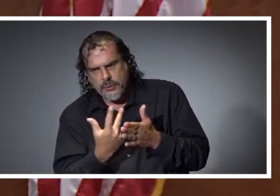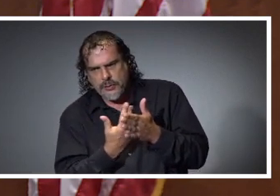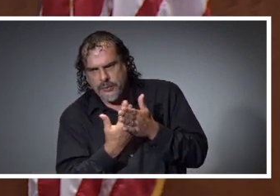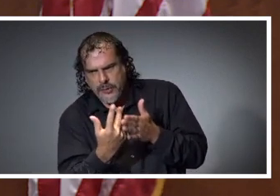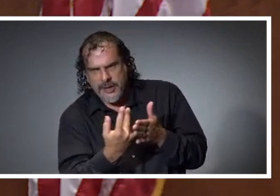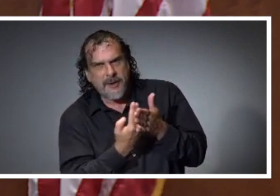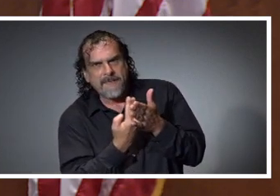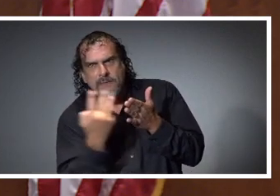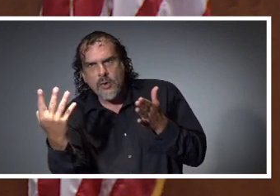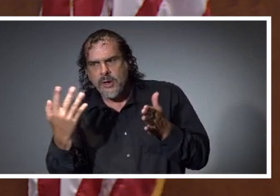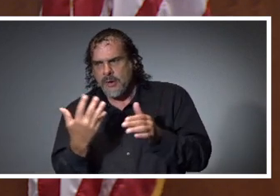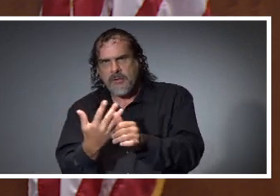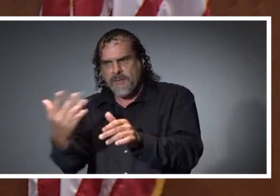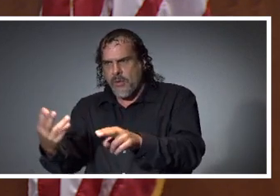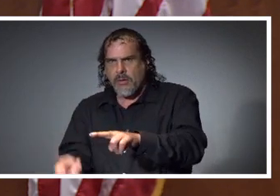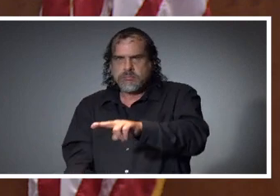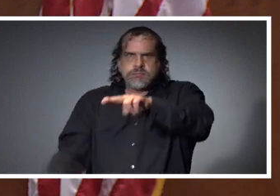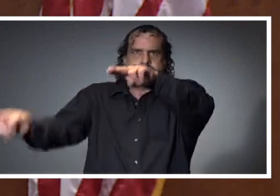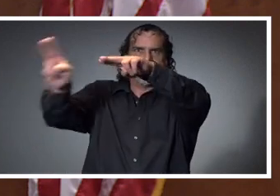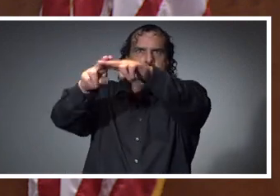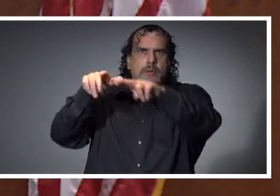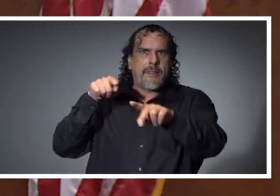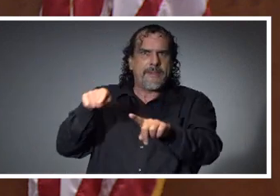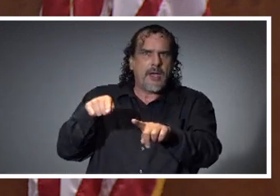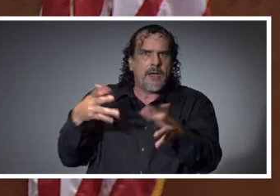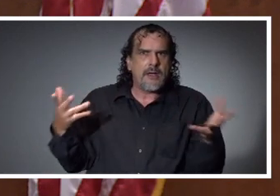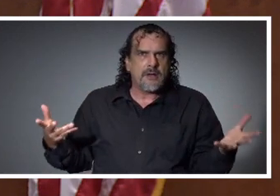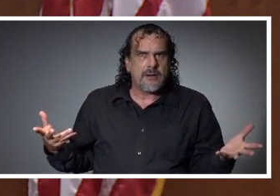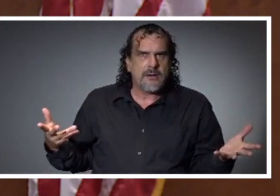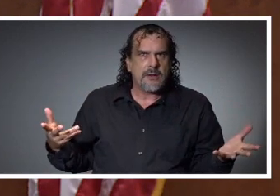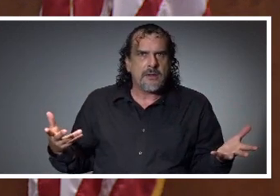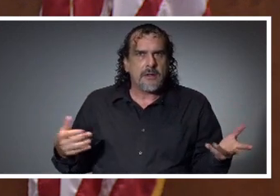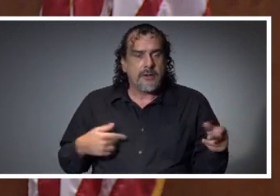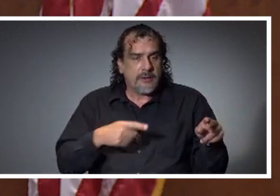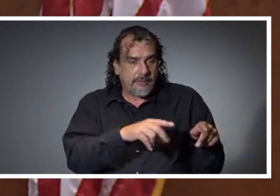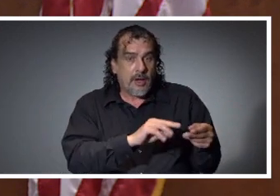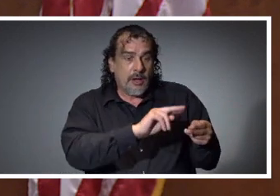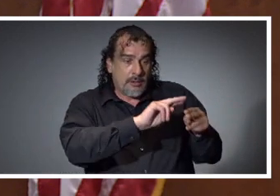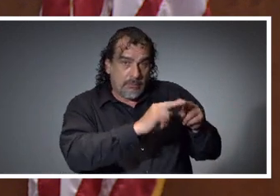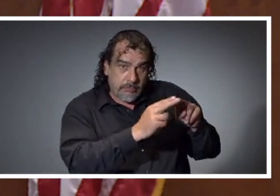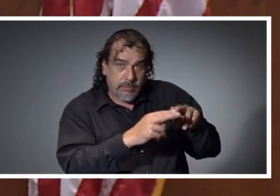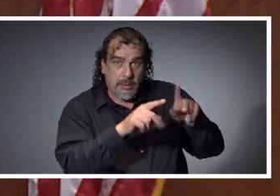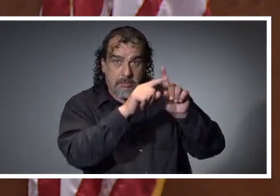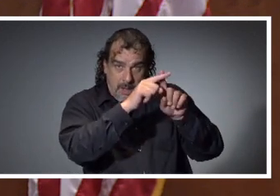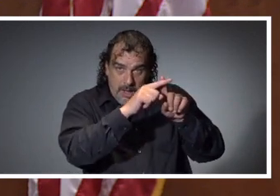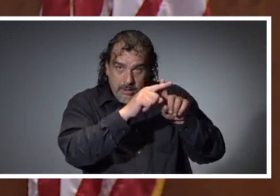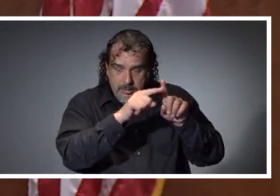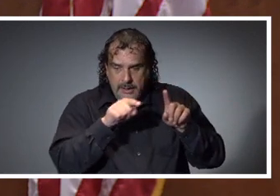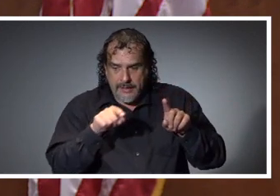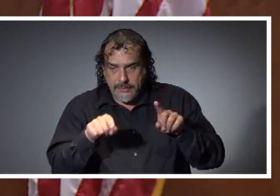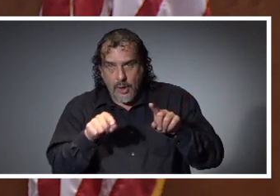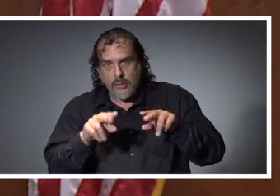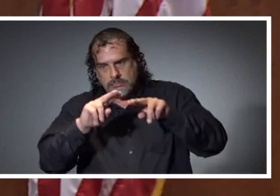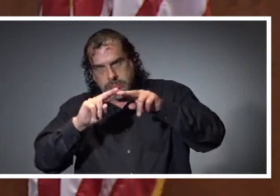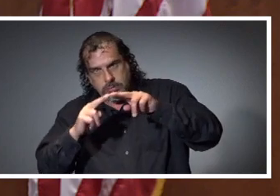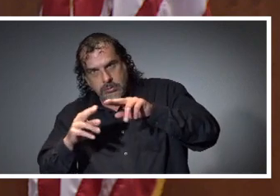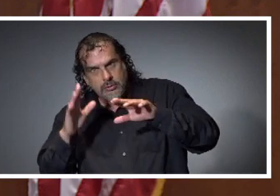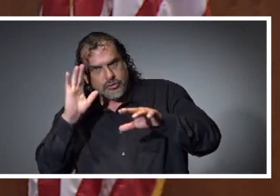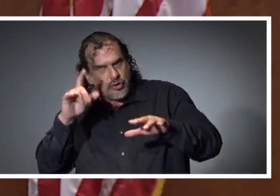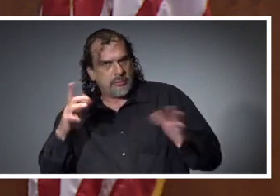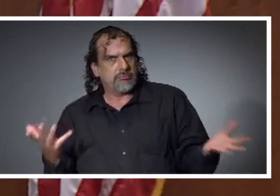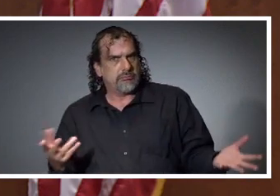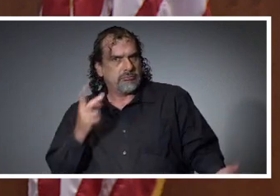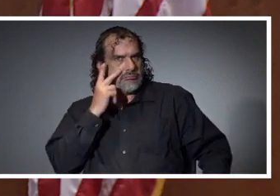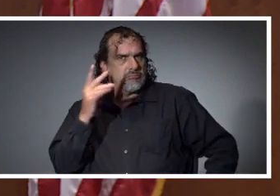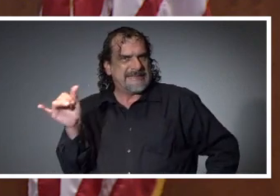2 or 3 or 4 weeks that with the cases continue to decline over the next 3 or 4 weeks, all other things being equal, we should